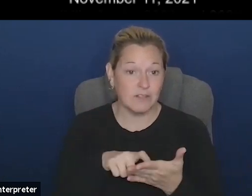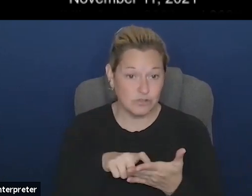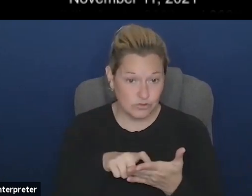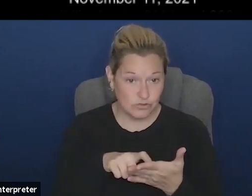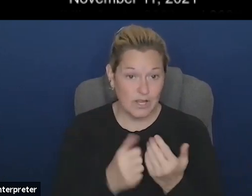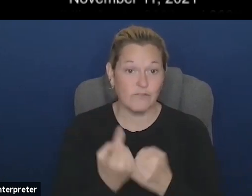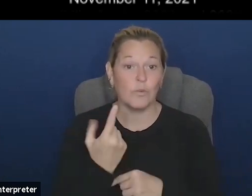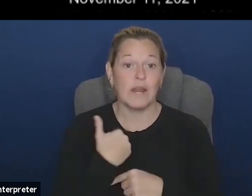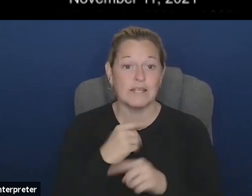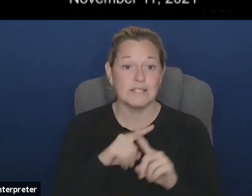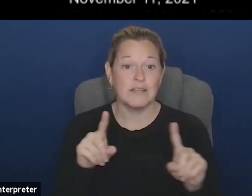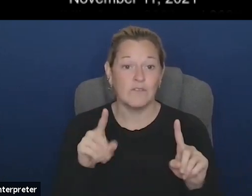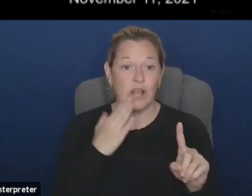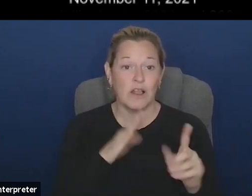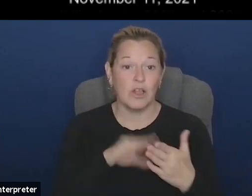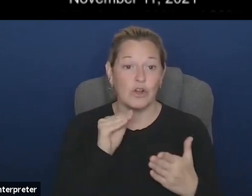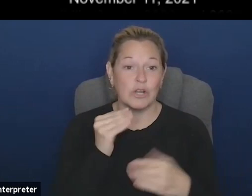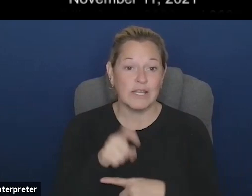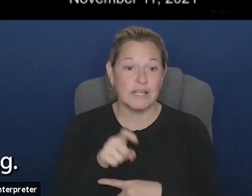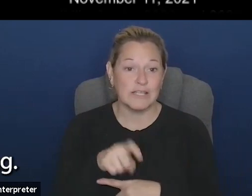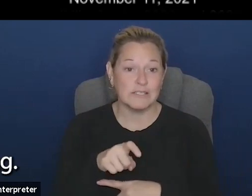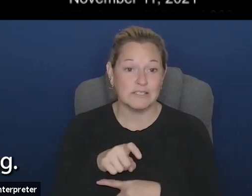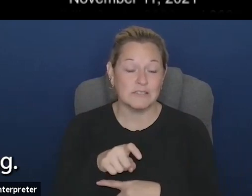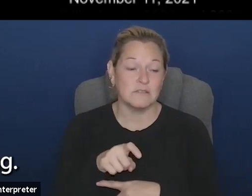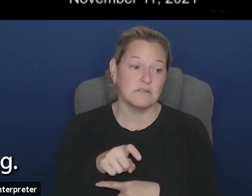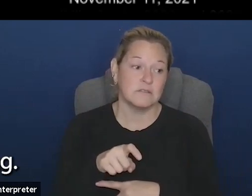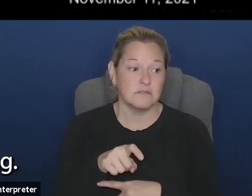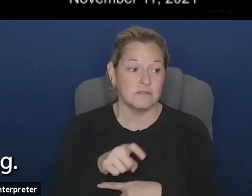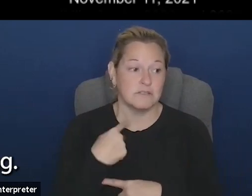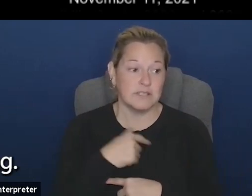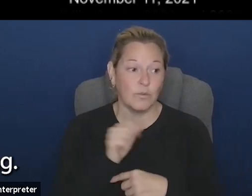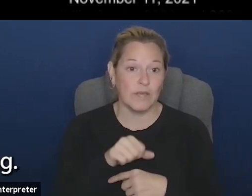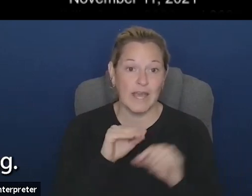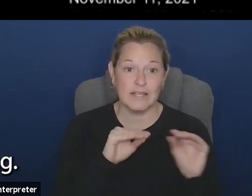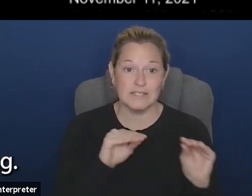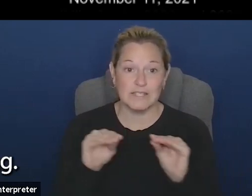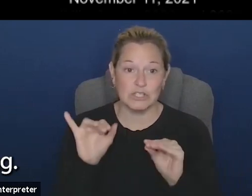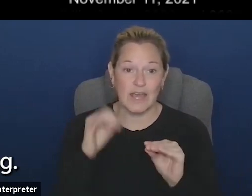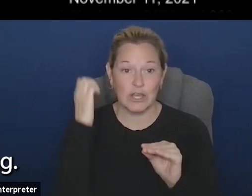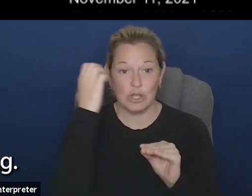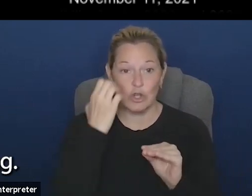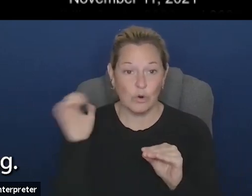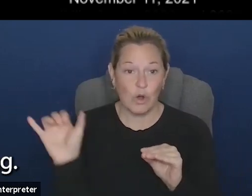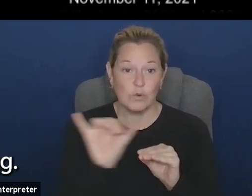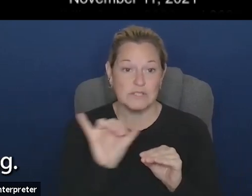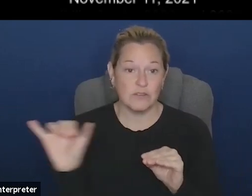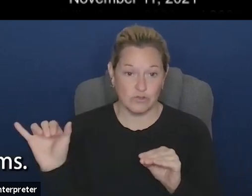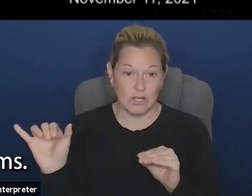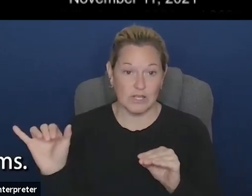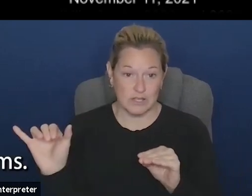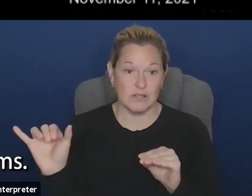needs, then we can start to teach to that, as opposed to sort of this very Eurocentric kind of way of learning and